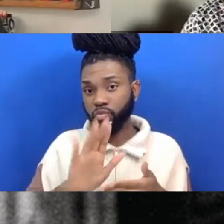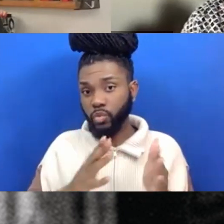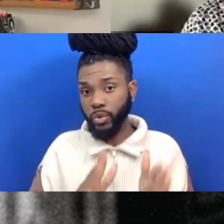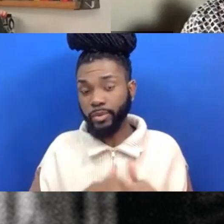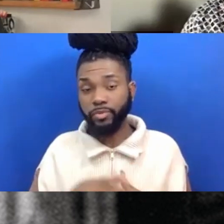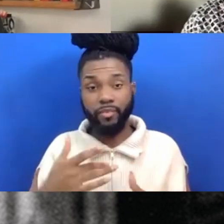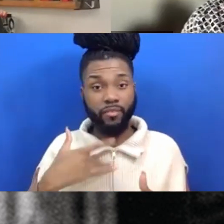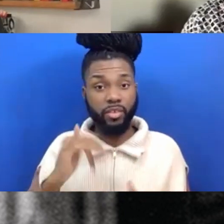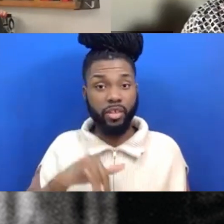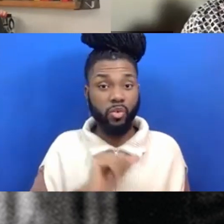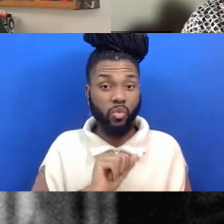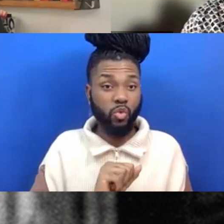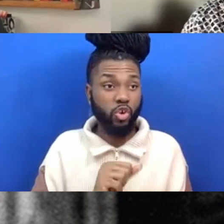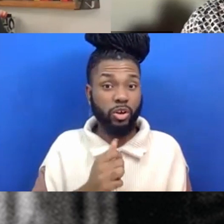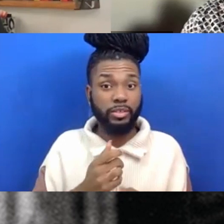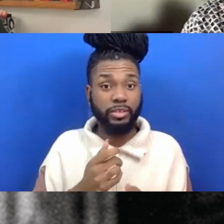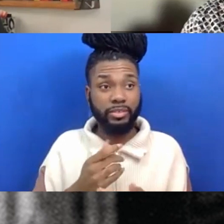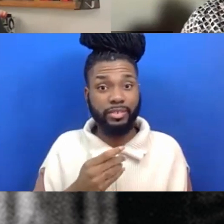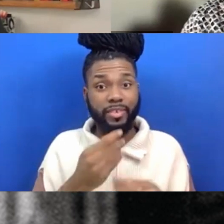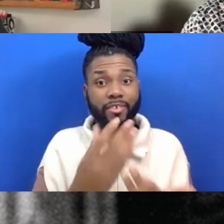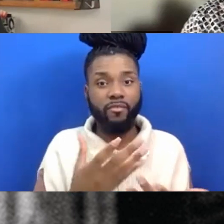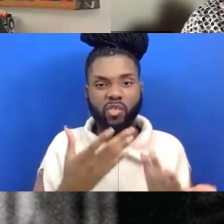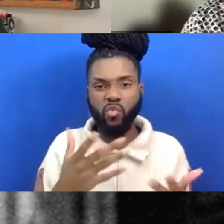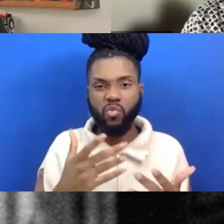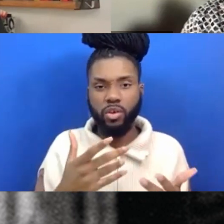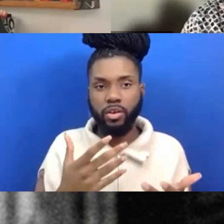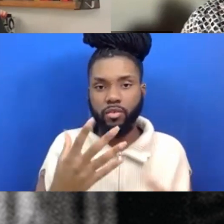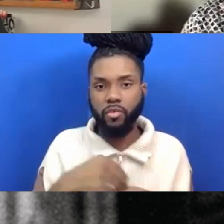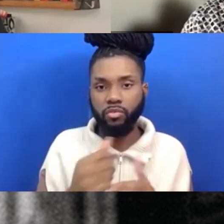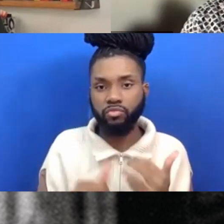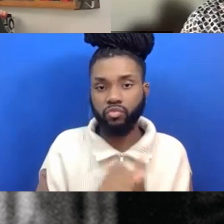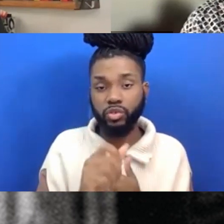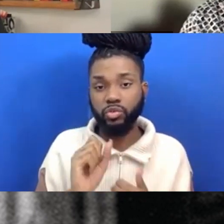and so I had to take some risks as well. I think we all do.